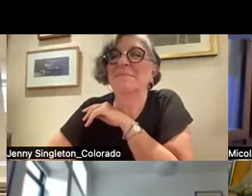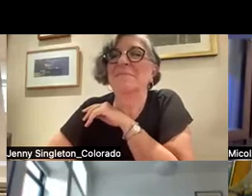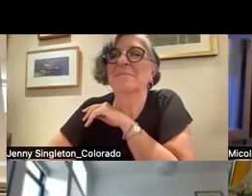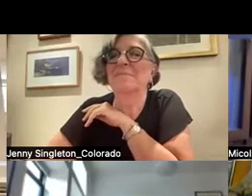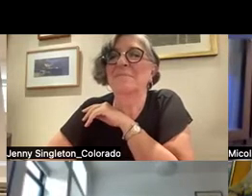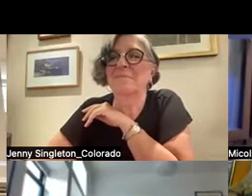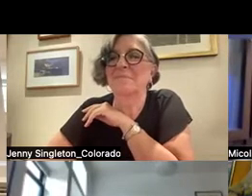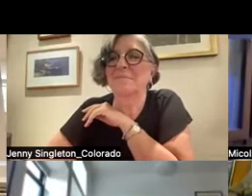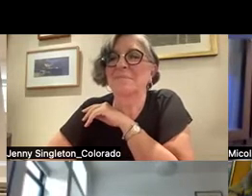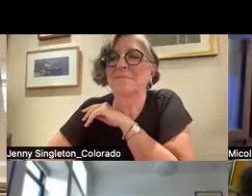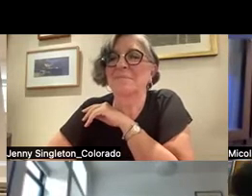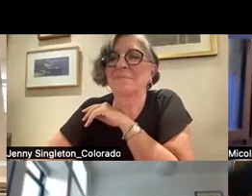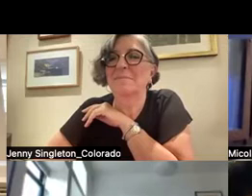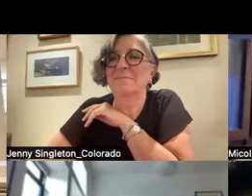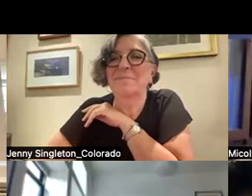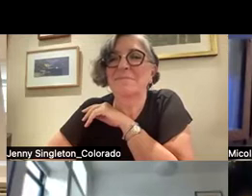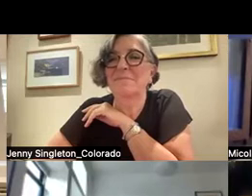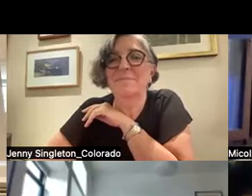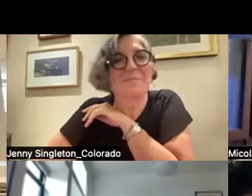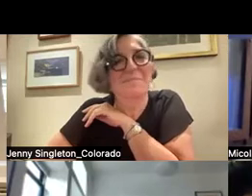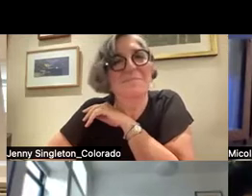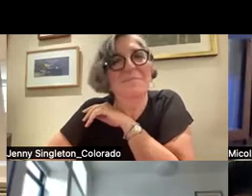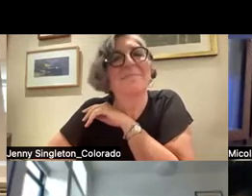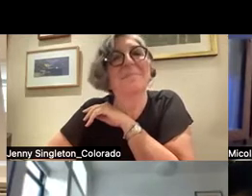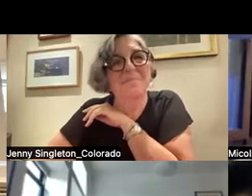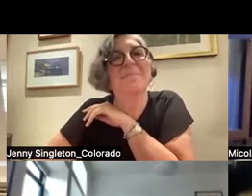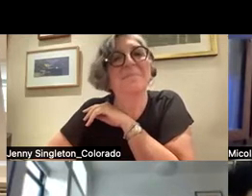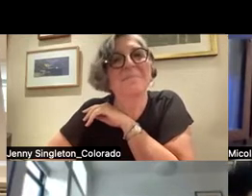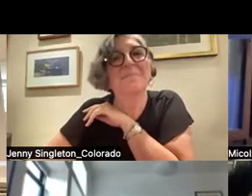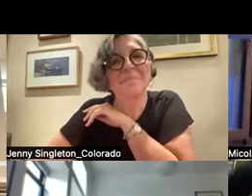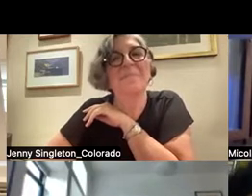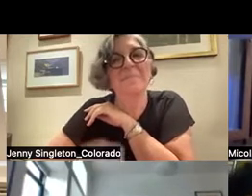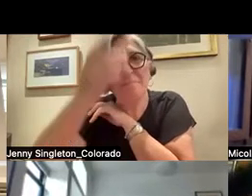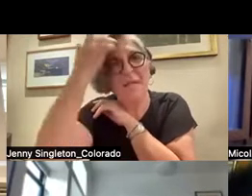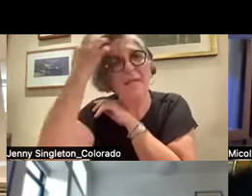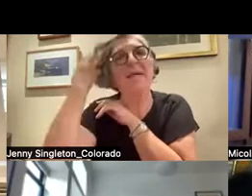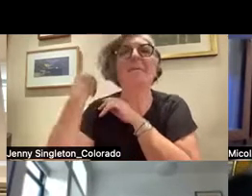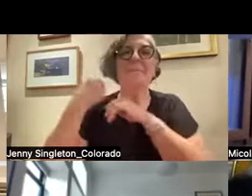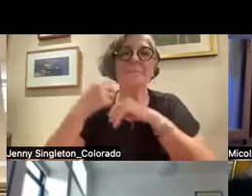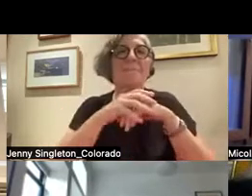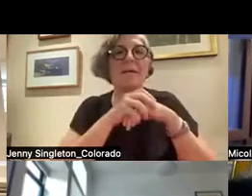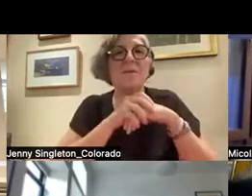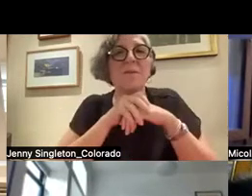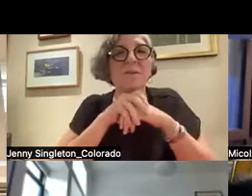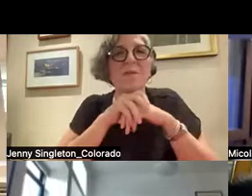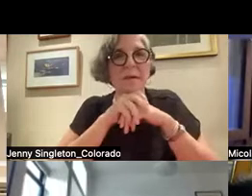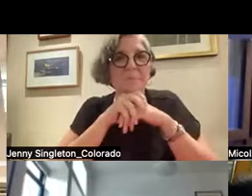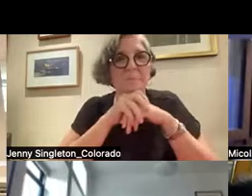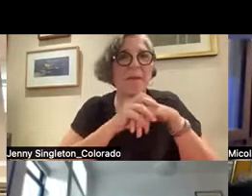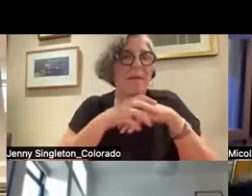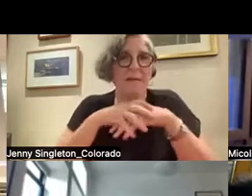Yu asked, do signers have some prosody-like features? I'm not sure if Yeah. So